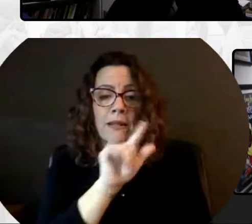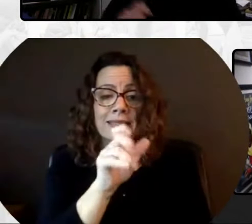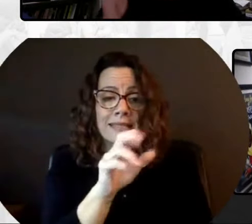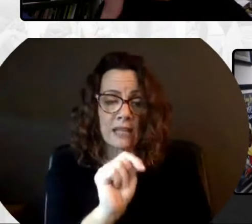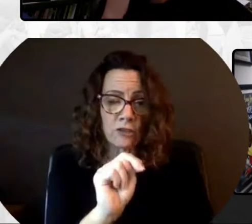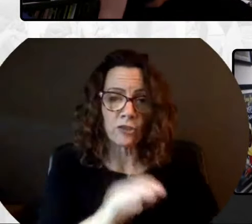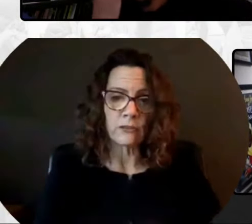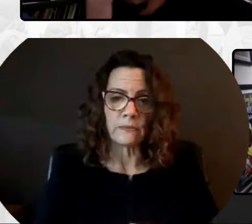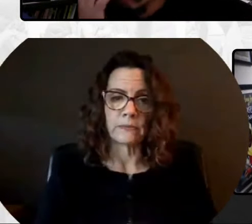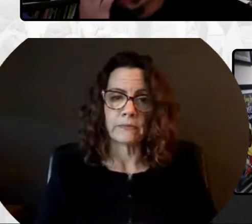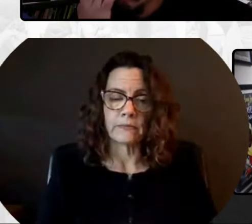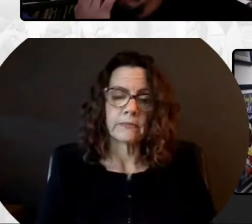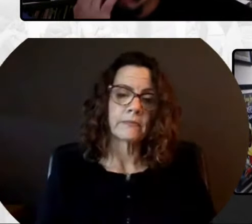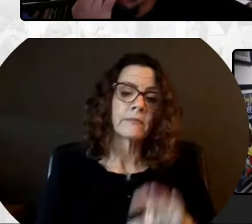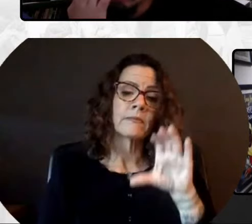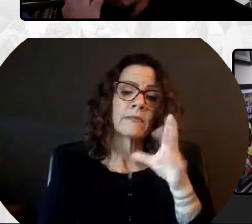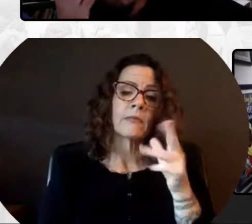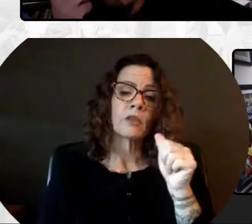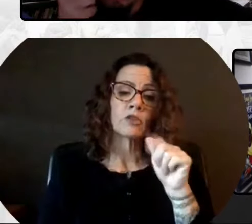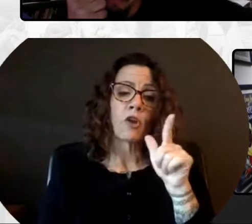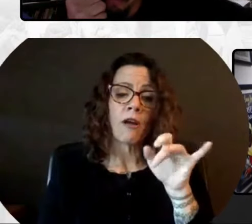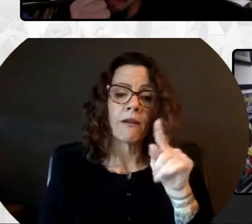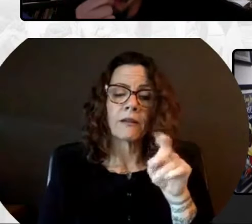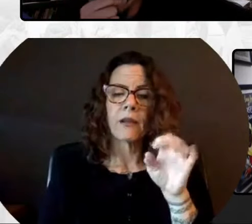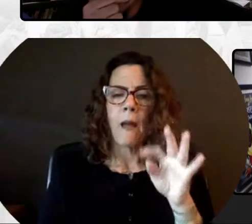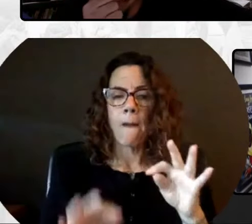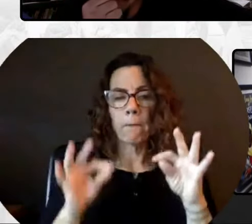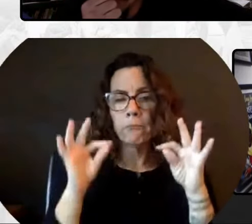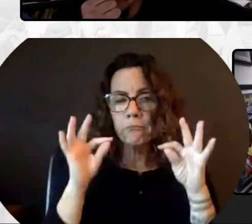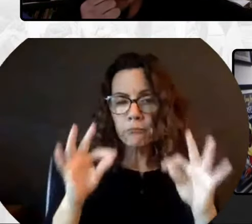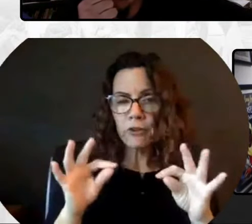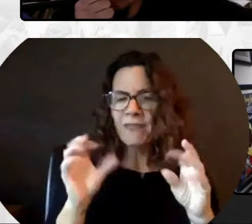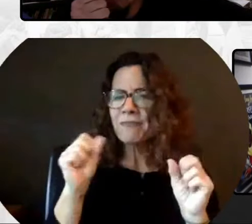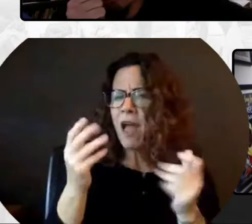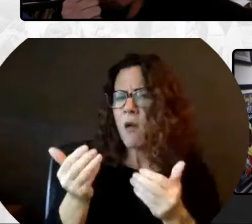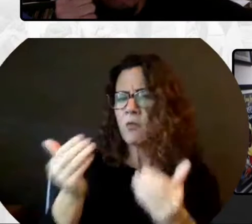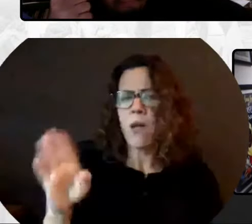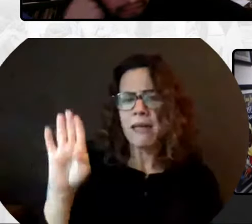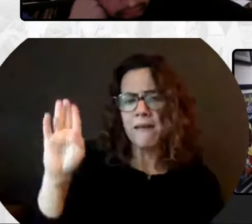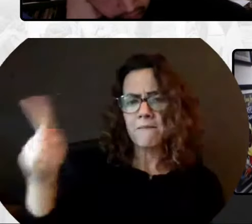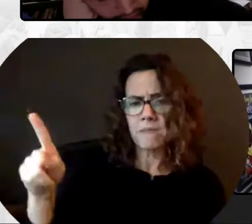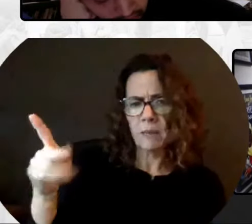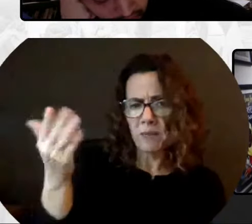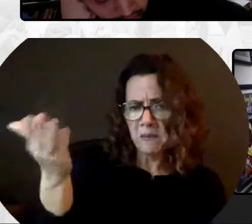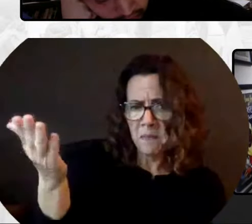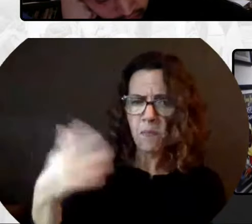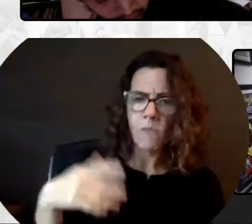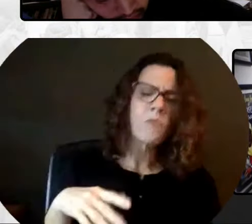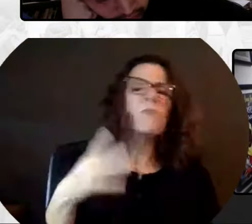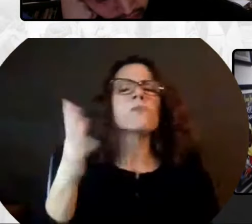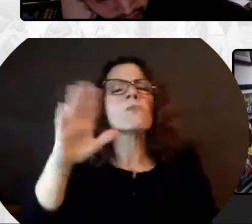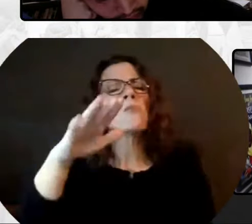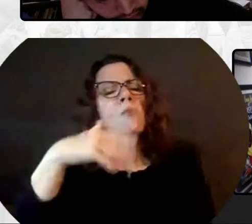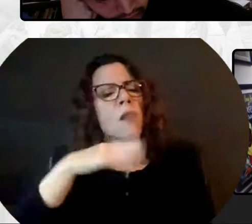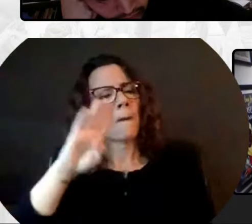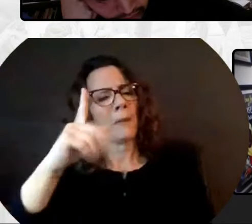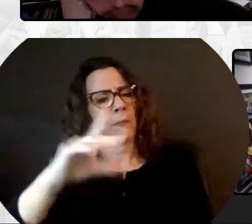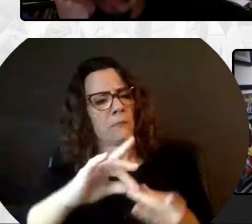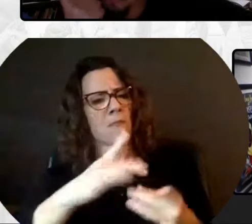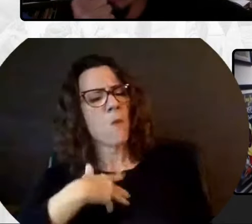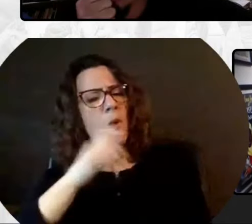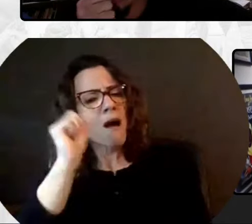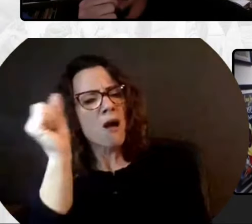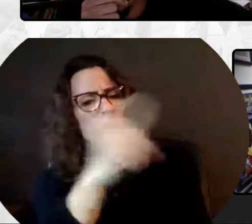Go ahead, BP. Or I just want to ask a question that I don't really need the answer for, but I just want people to think about. They talk about like runaway,